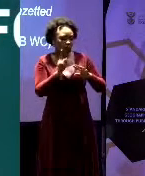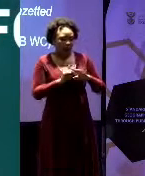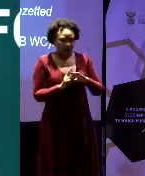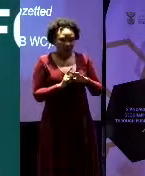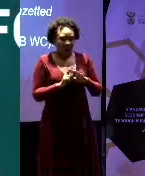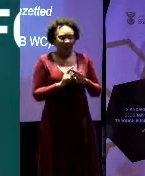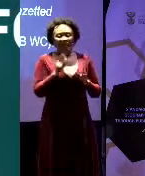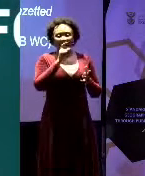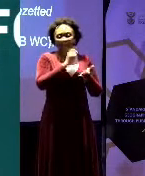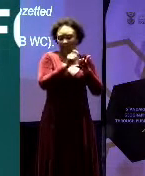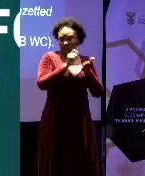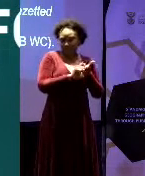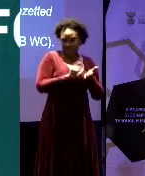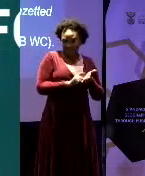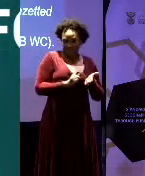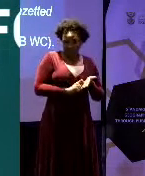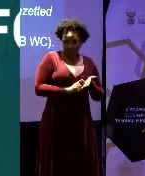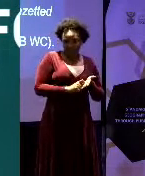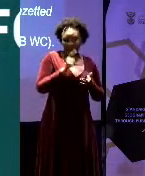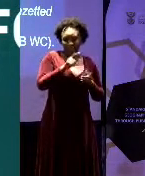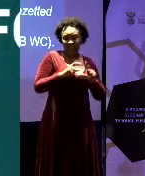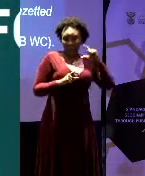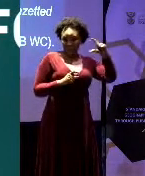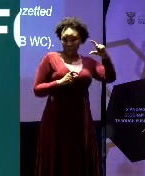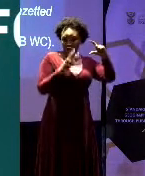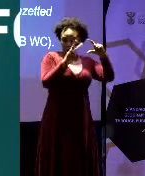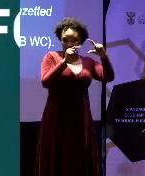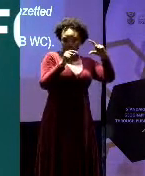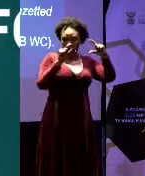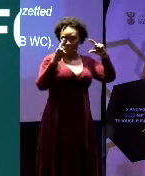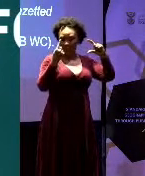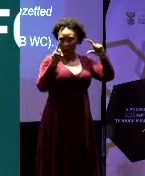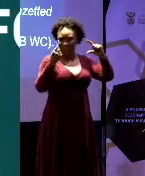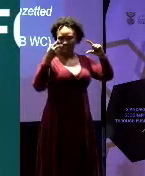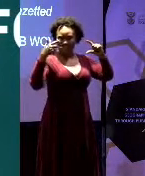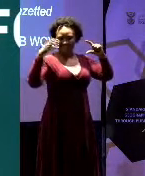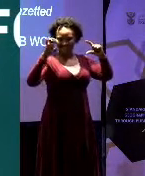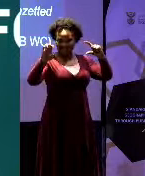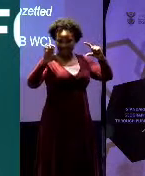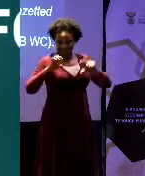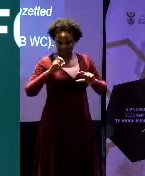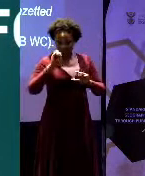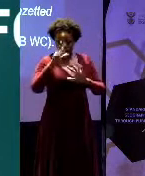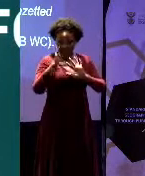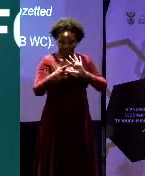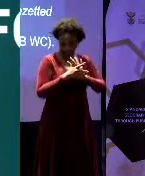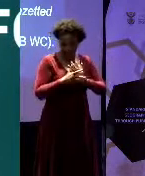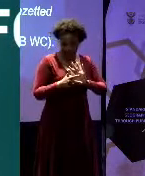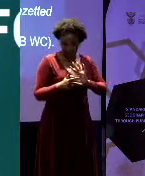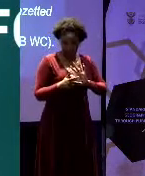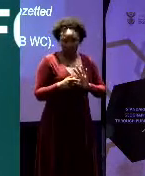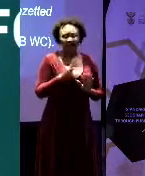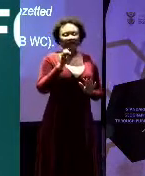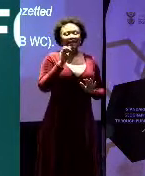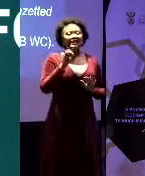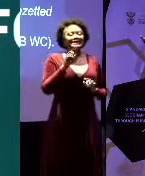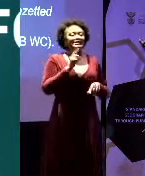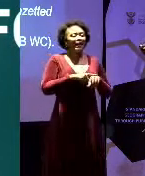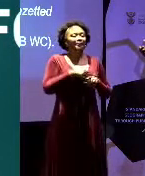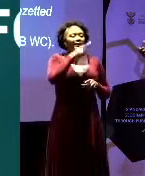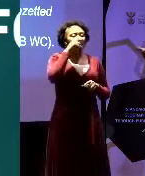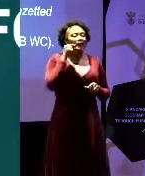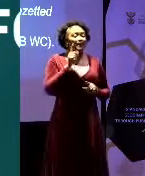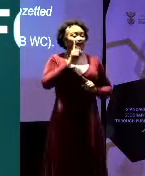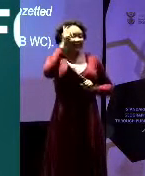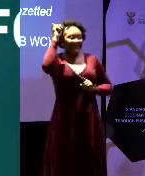2.2. It's Section 2.1e of the Act, which talks about implementation. When the name Mandela Freedom Road first came